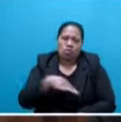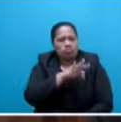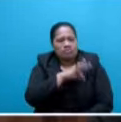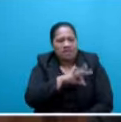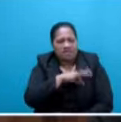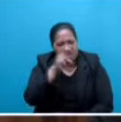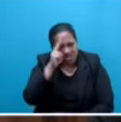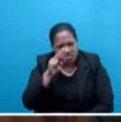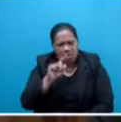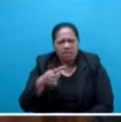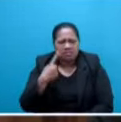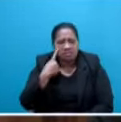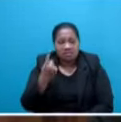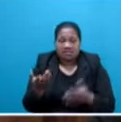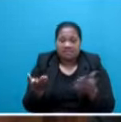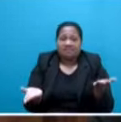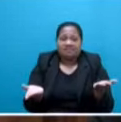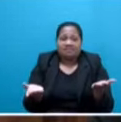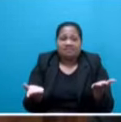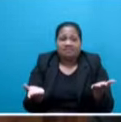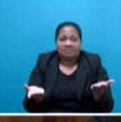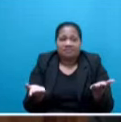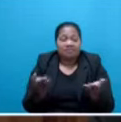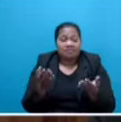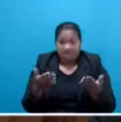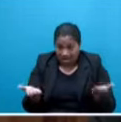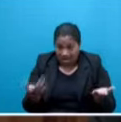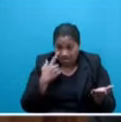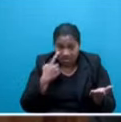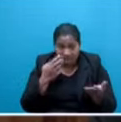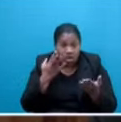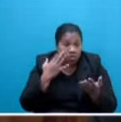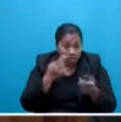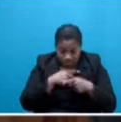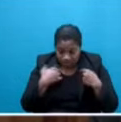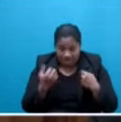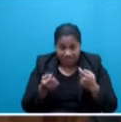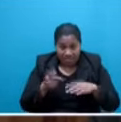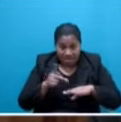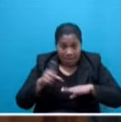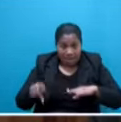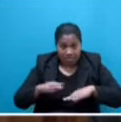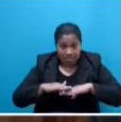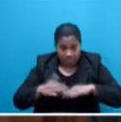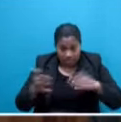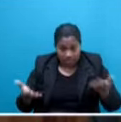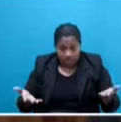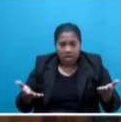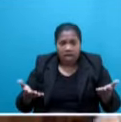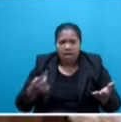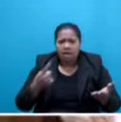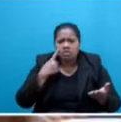the other side of the House. Currently, when we are having a very Parliament sitting and we have so many members